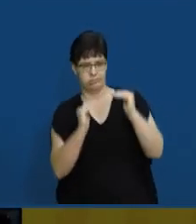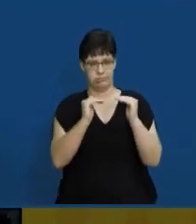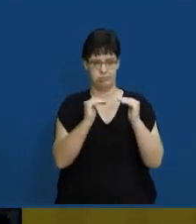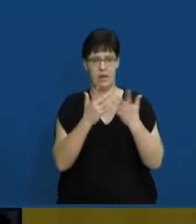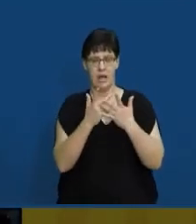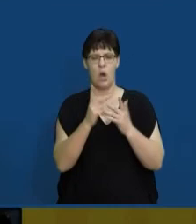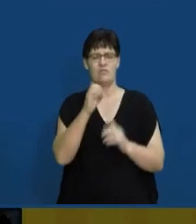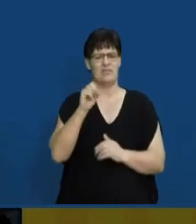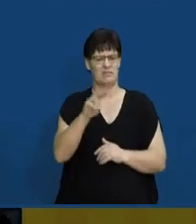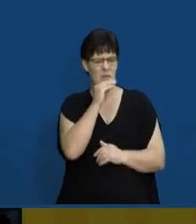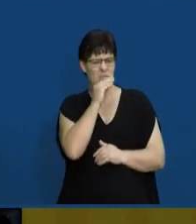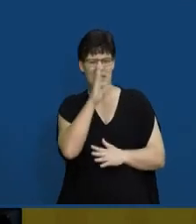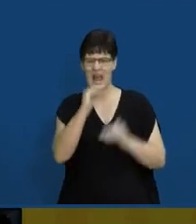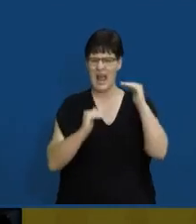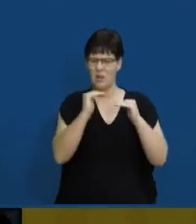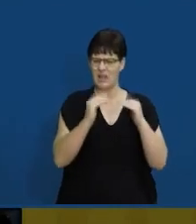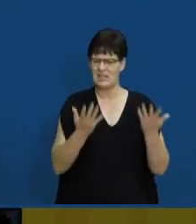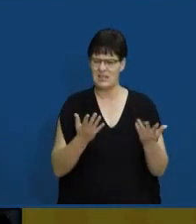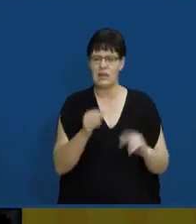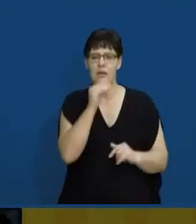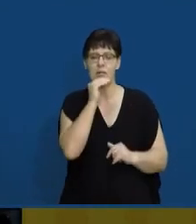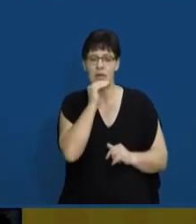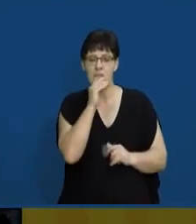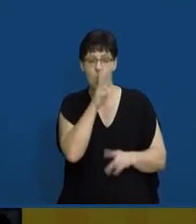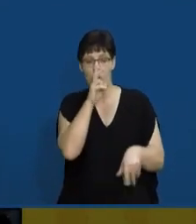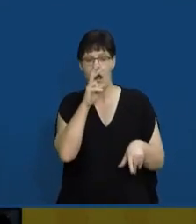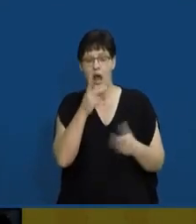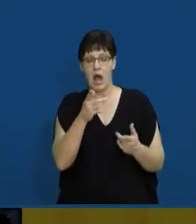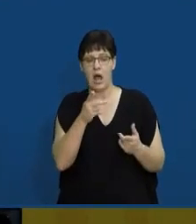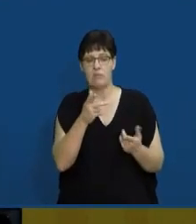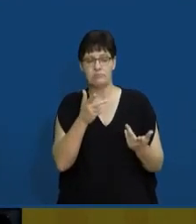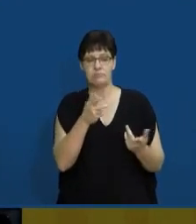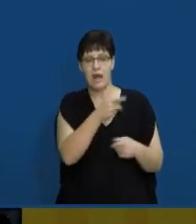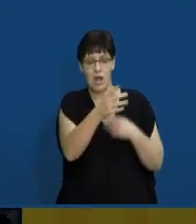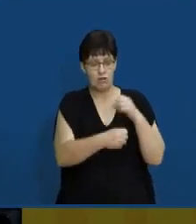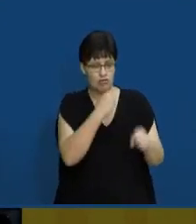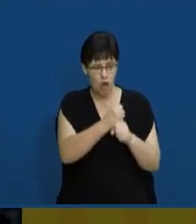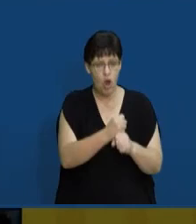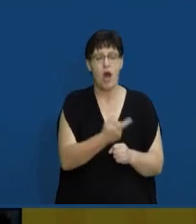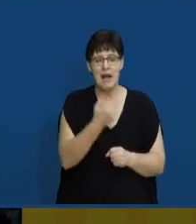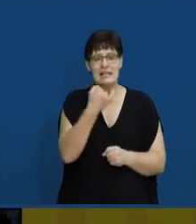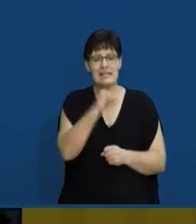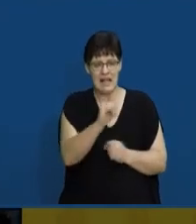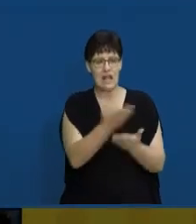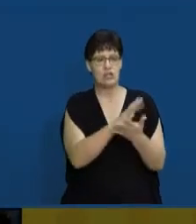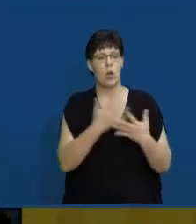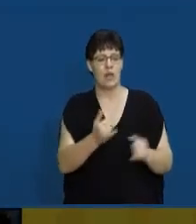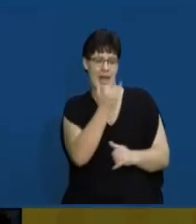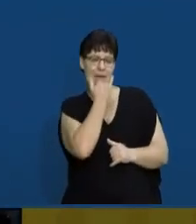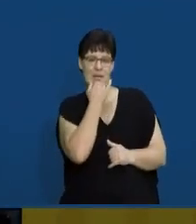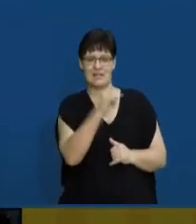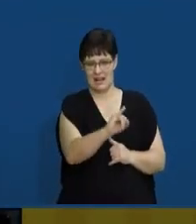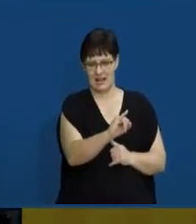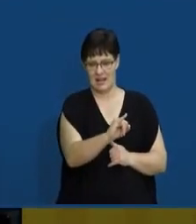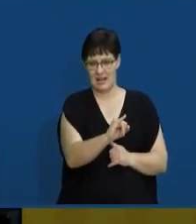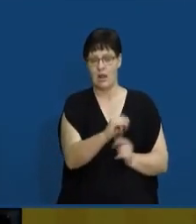What do we mean by that? By that we mean that in case there's a lean year, in that year they can still keep shareholders happy by